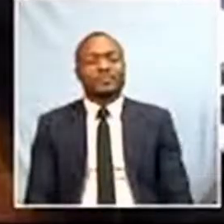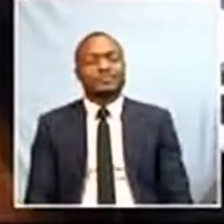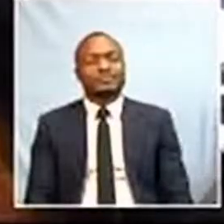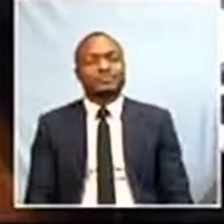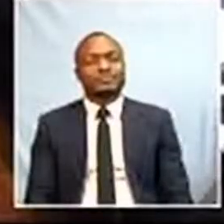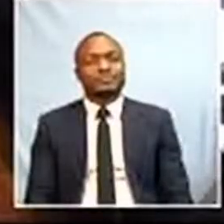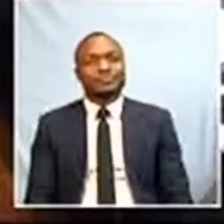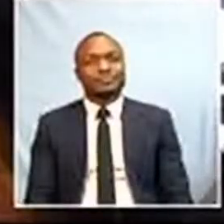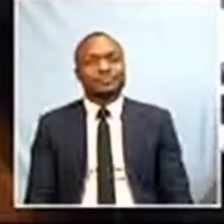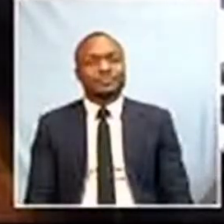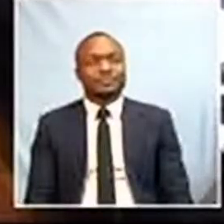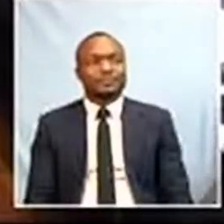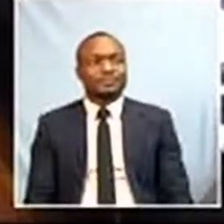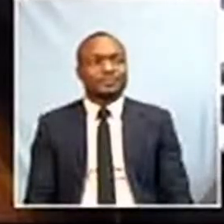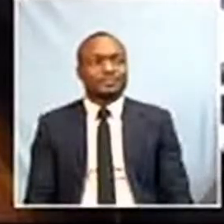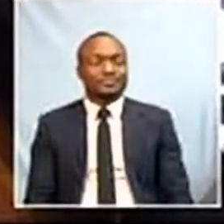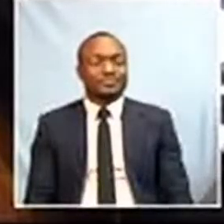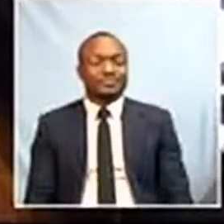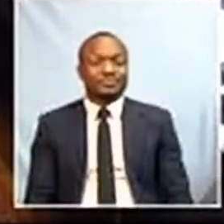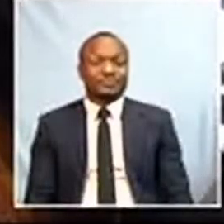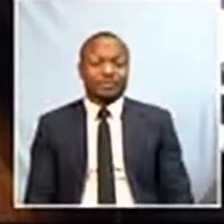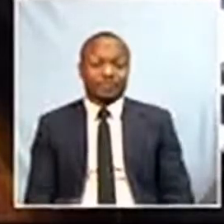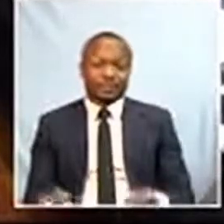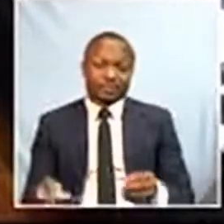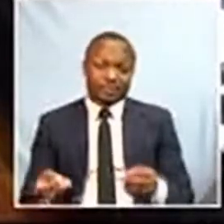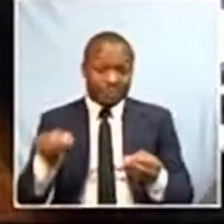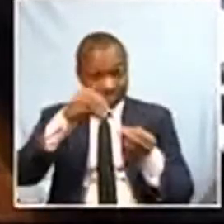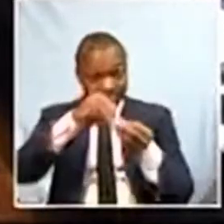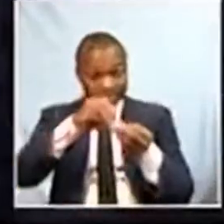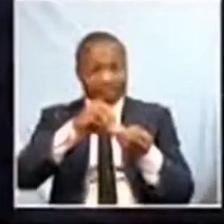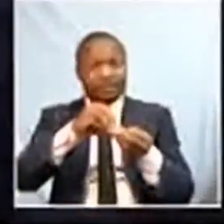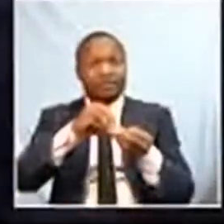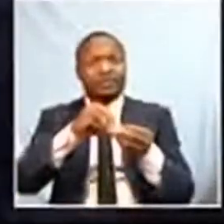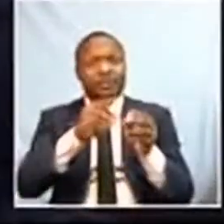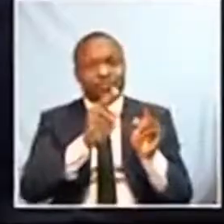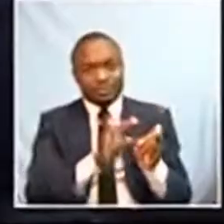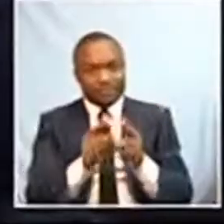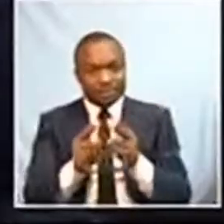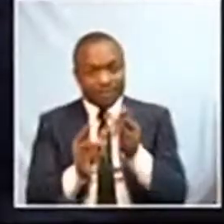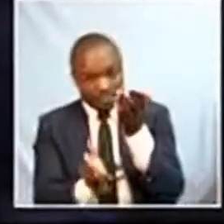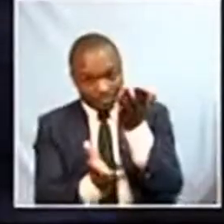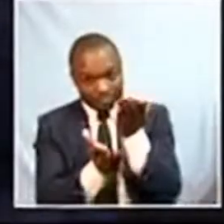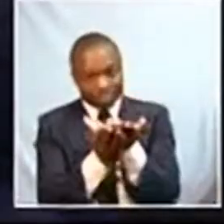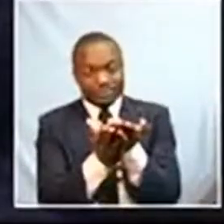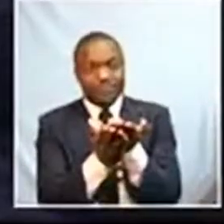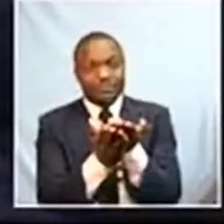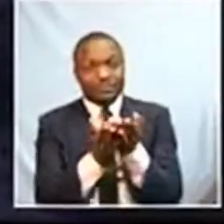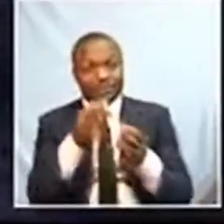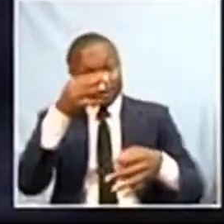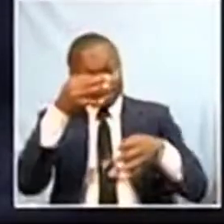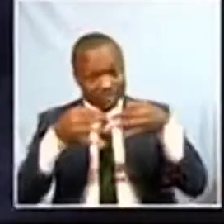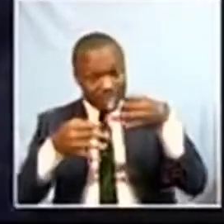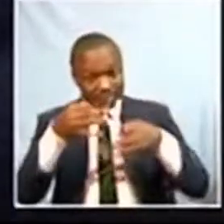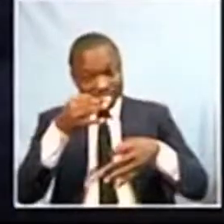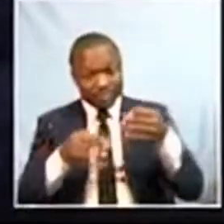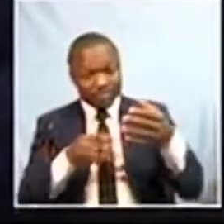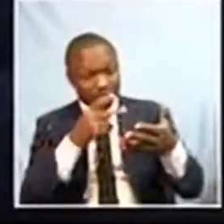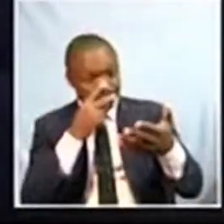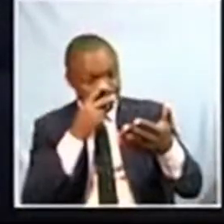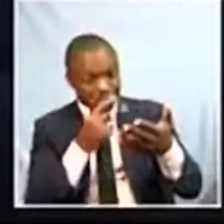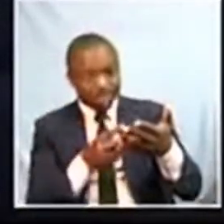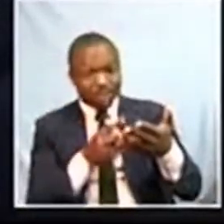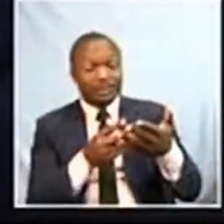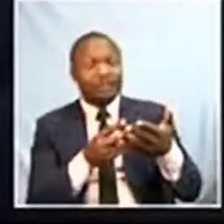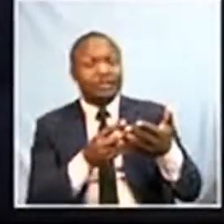We have, excuse me, we have added the correspondences in the addendum. So if you go to,